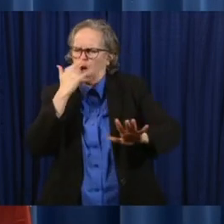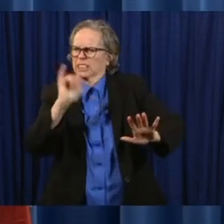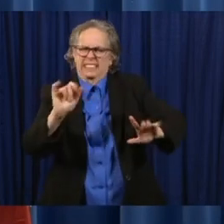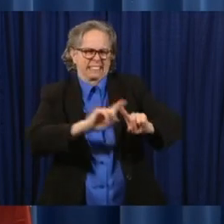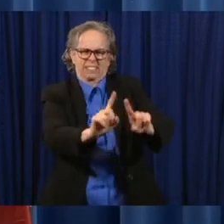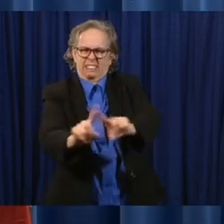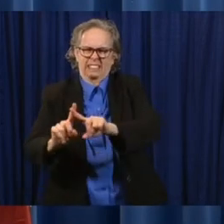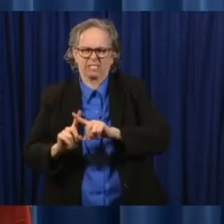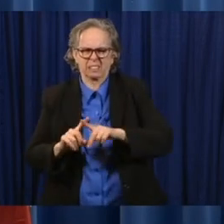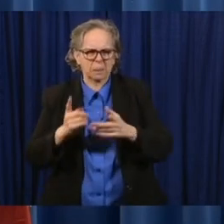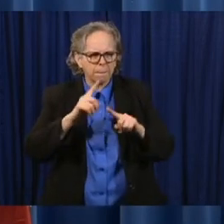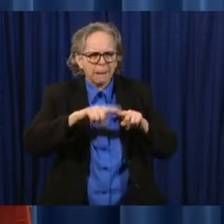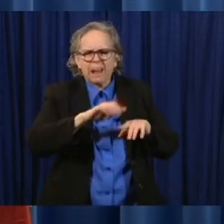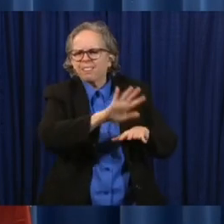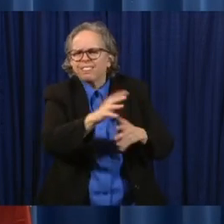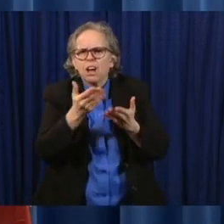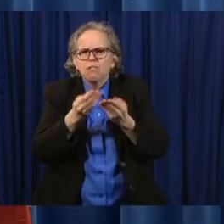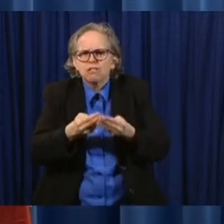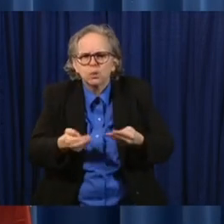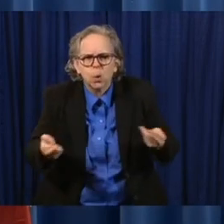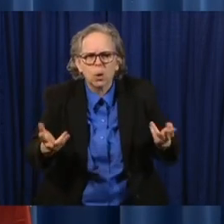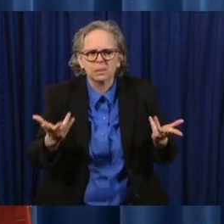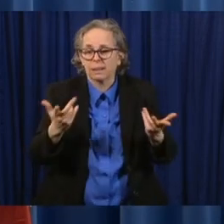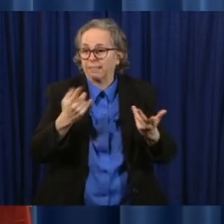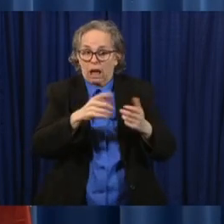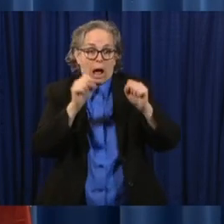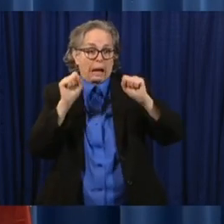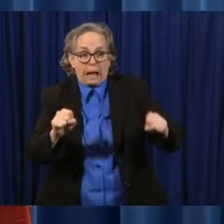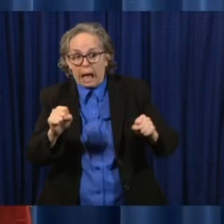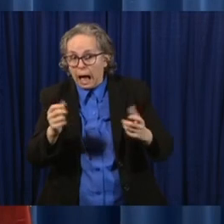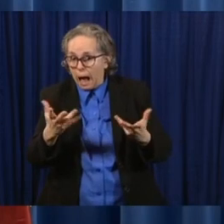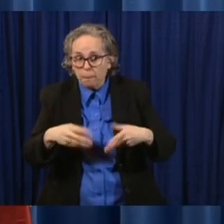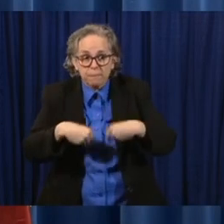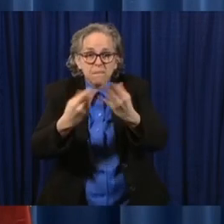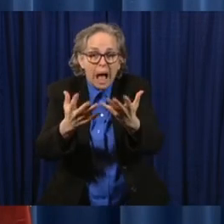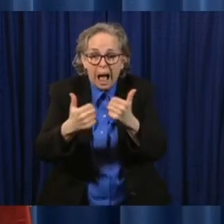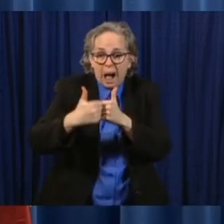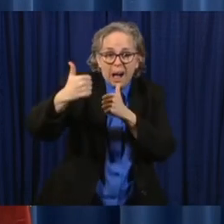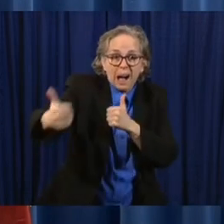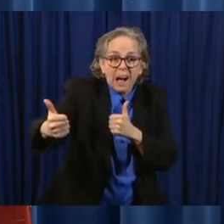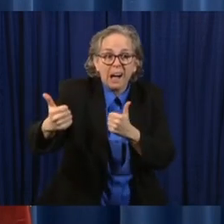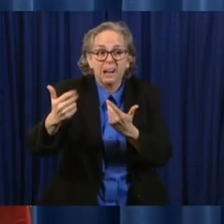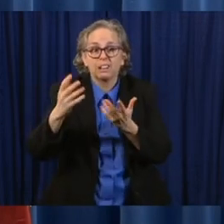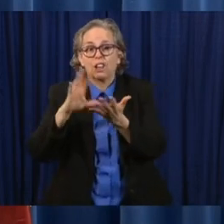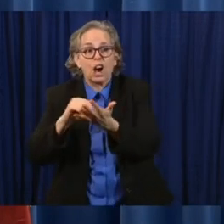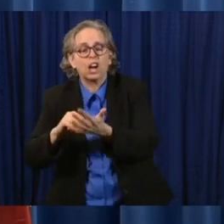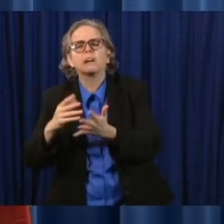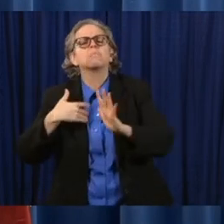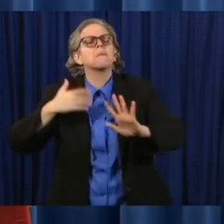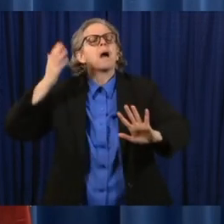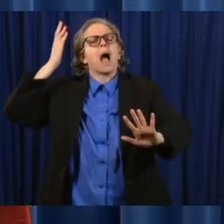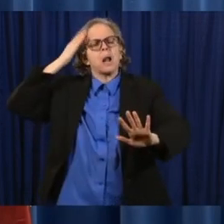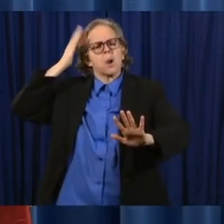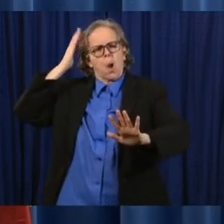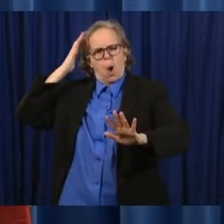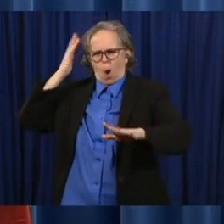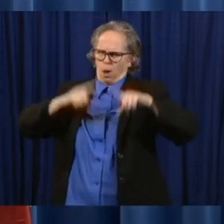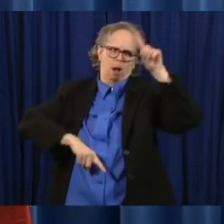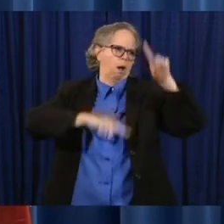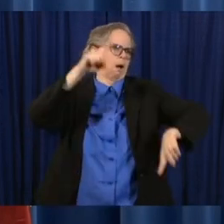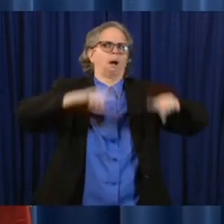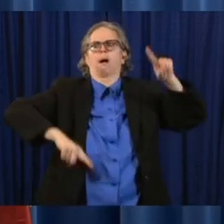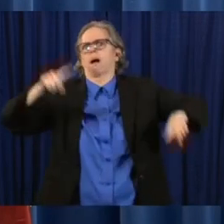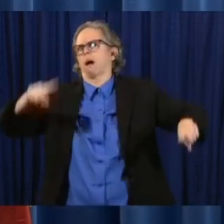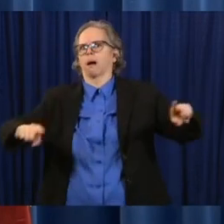successfully do the distance learning, I fully understand, is different from school district to school